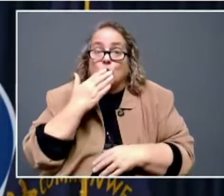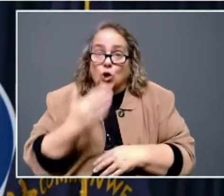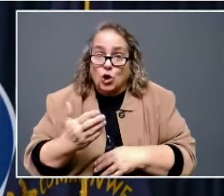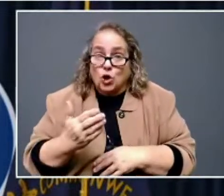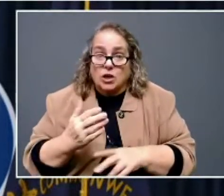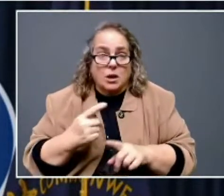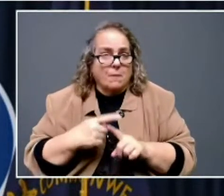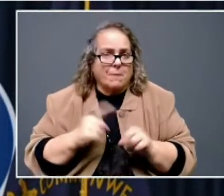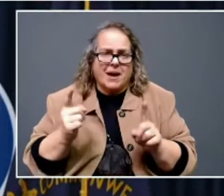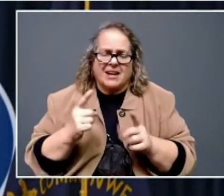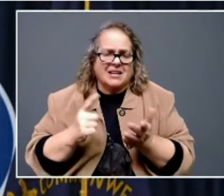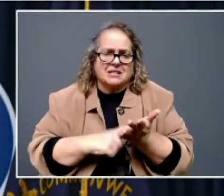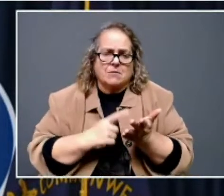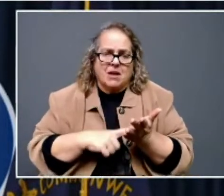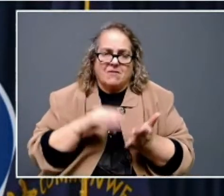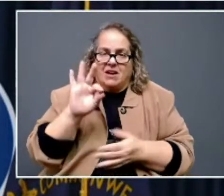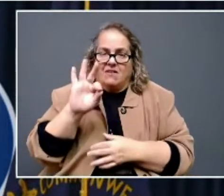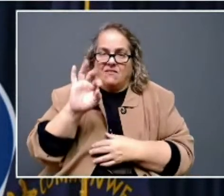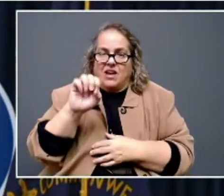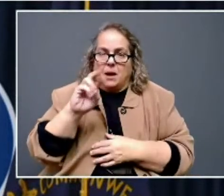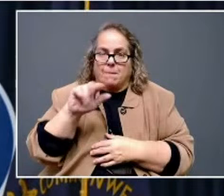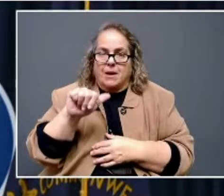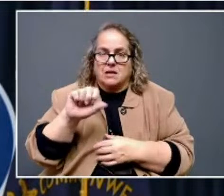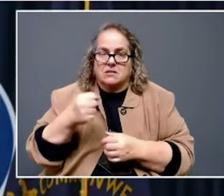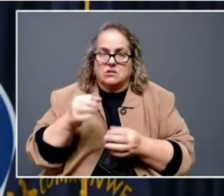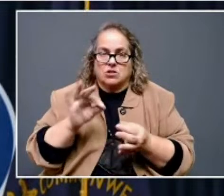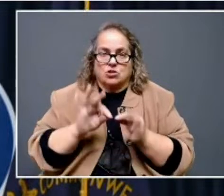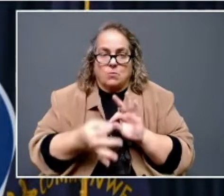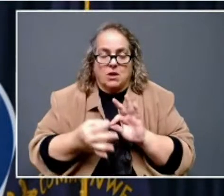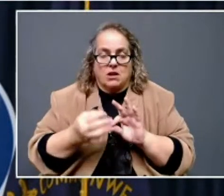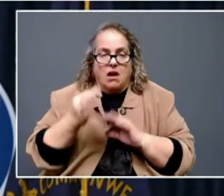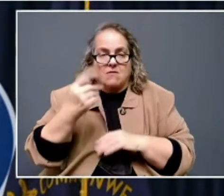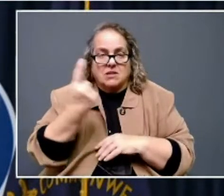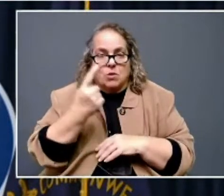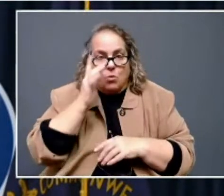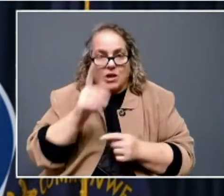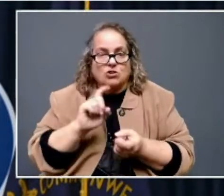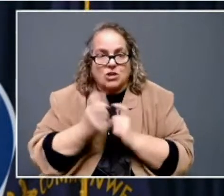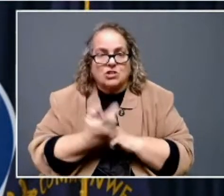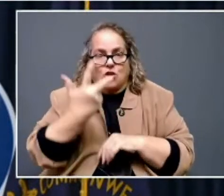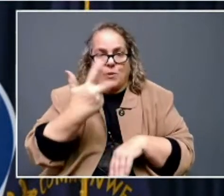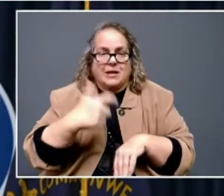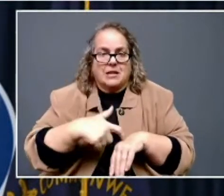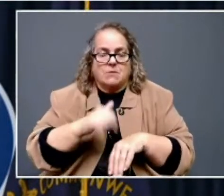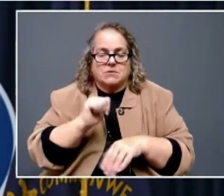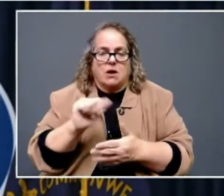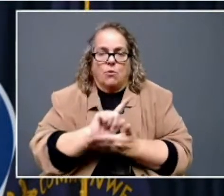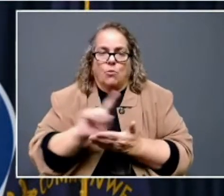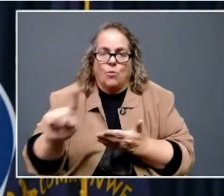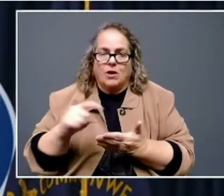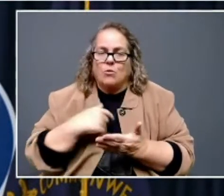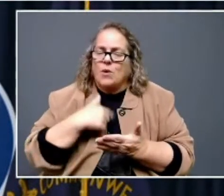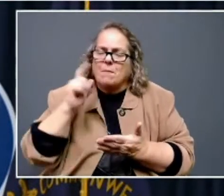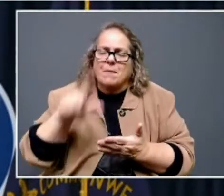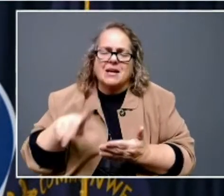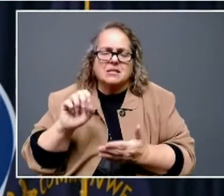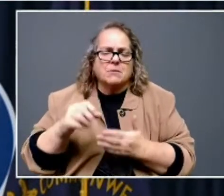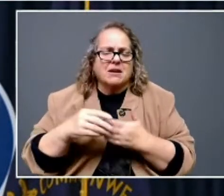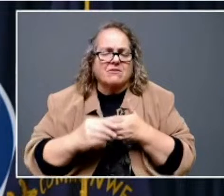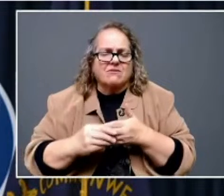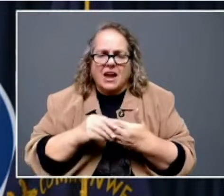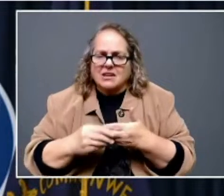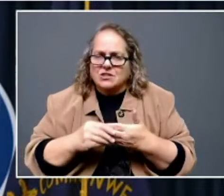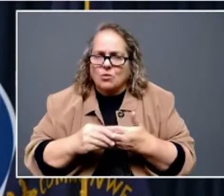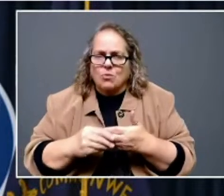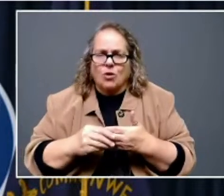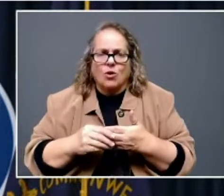FEMA's interpretation of something will change 3 times in a week, and we've got to be able to be fluid and flexible on our side too. And I know that